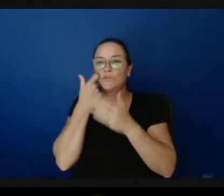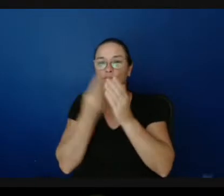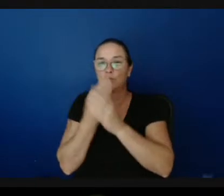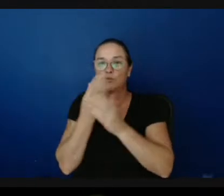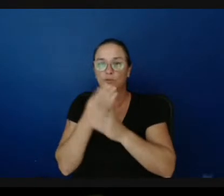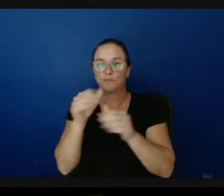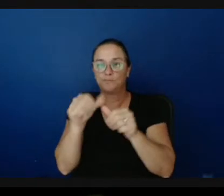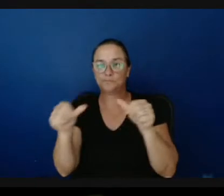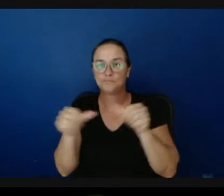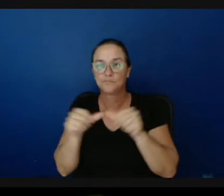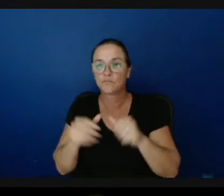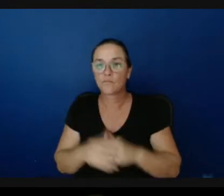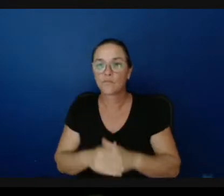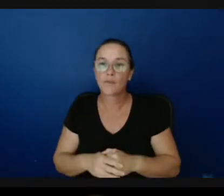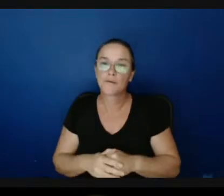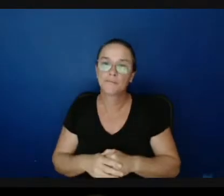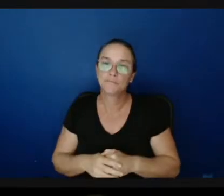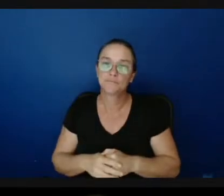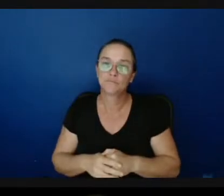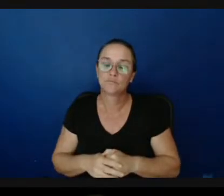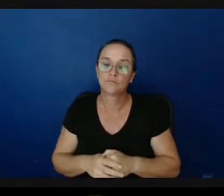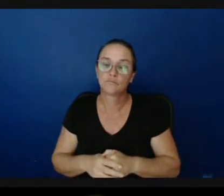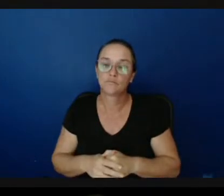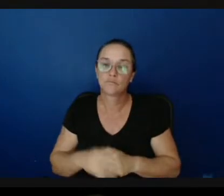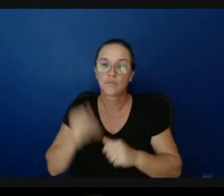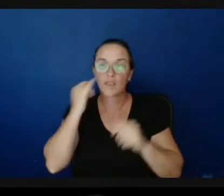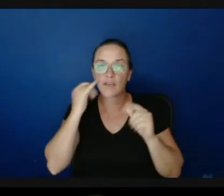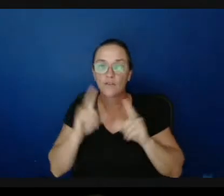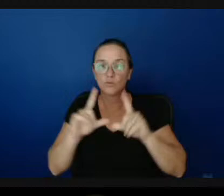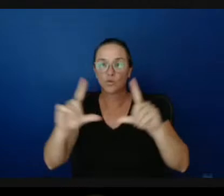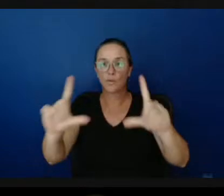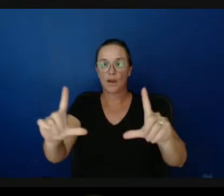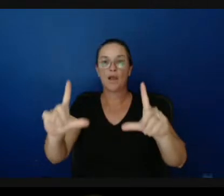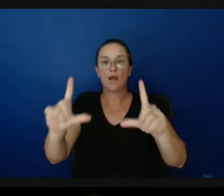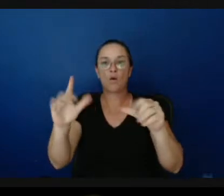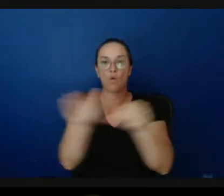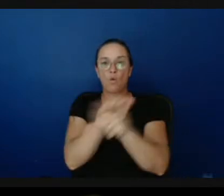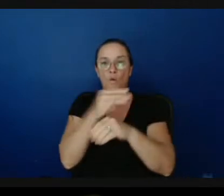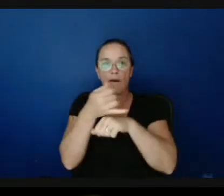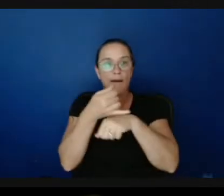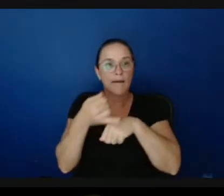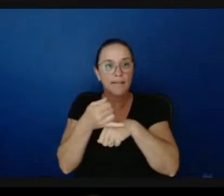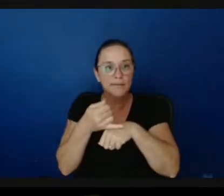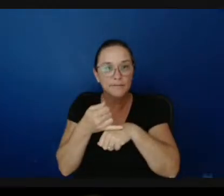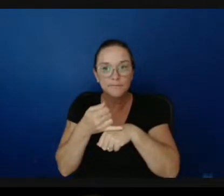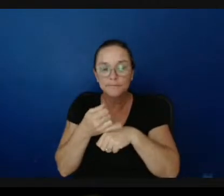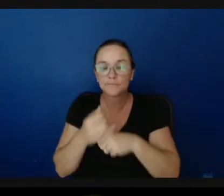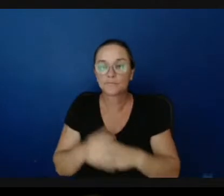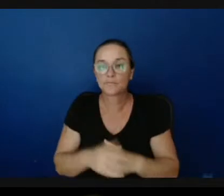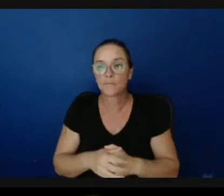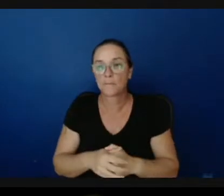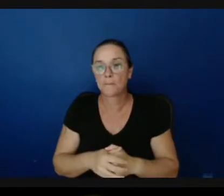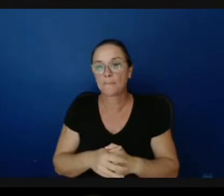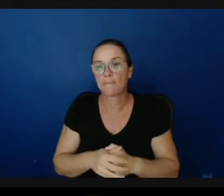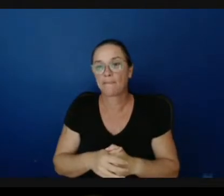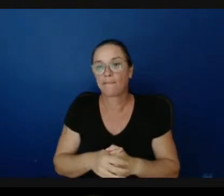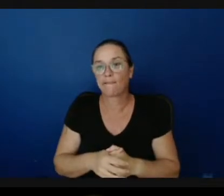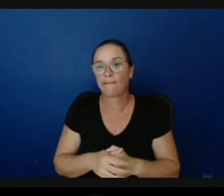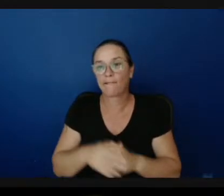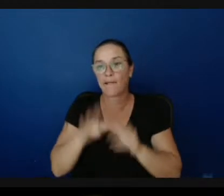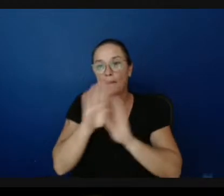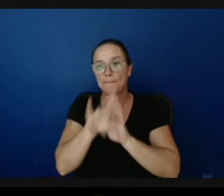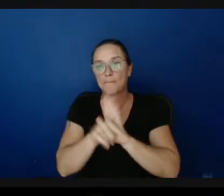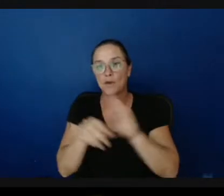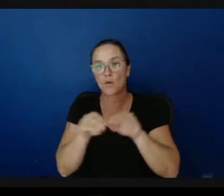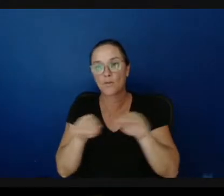And if I come out to, let's zoom it out to the entire island, and you see that we're at background levels across the